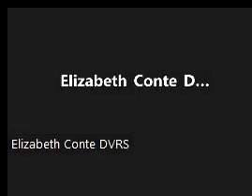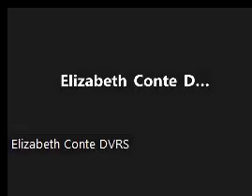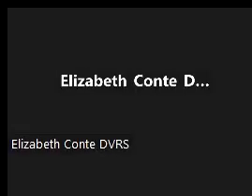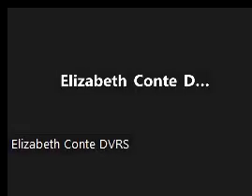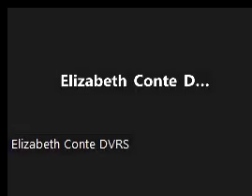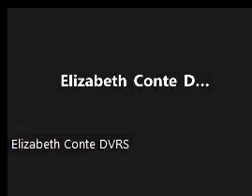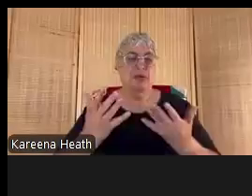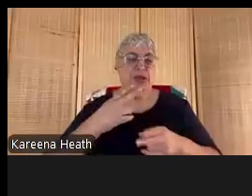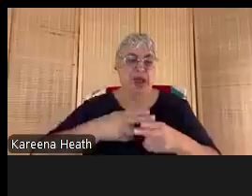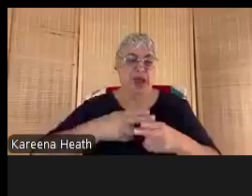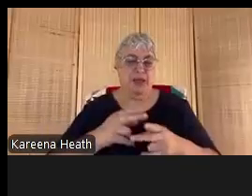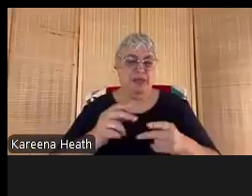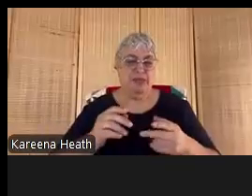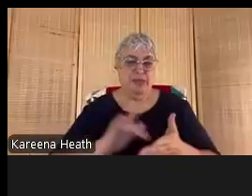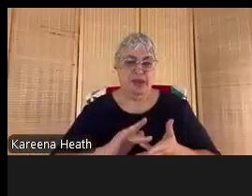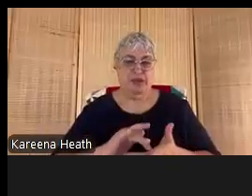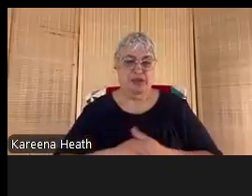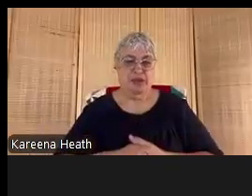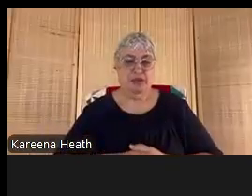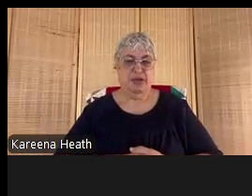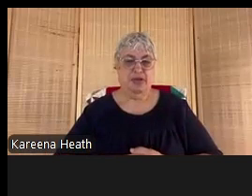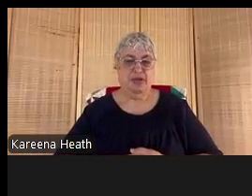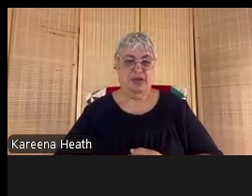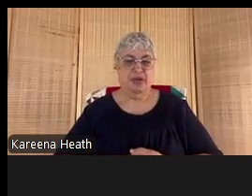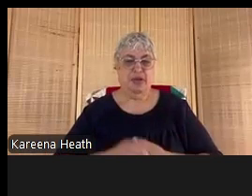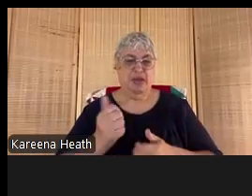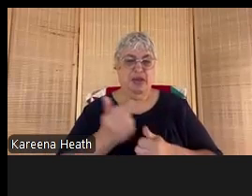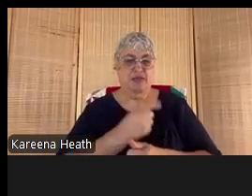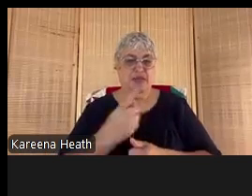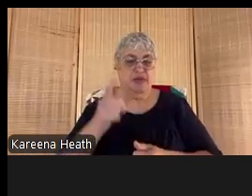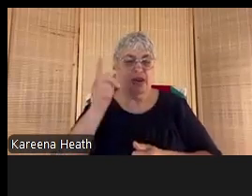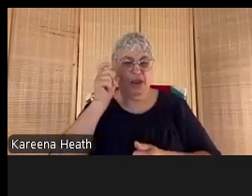so, which medications? I don't know if everybody hears that